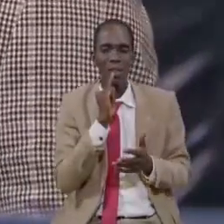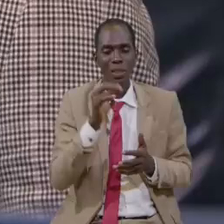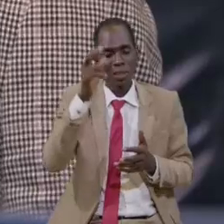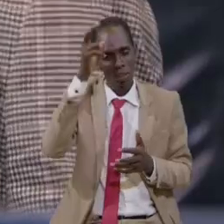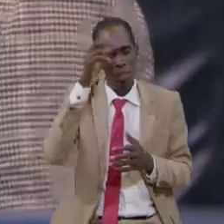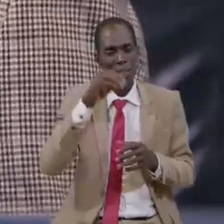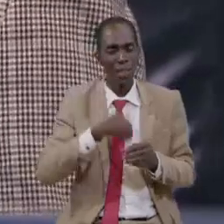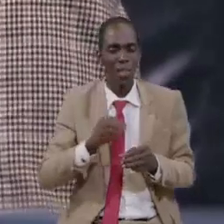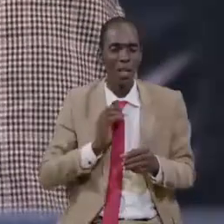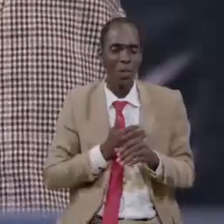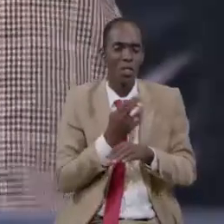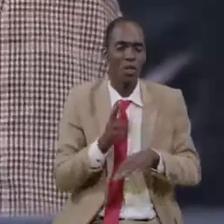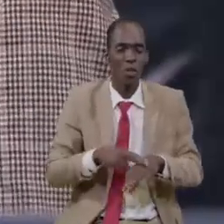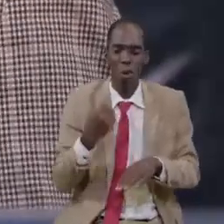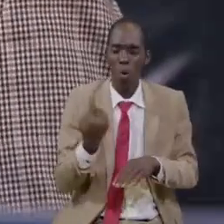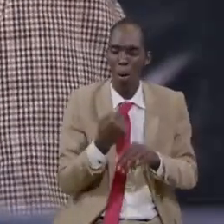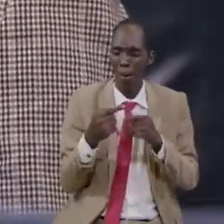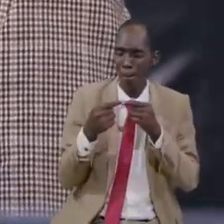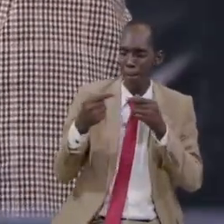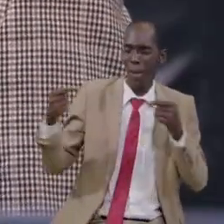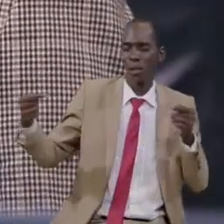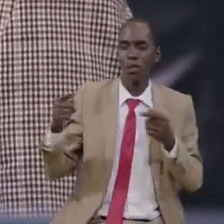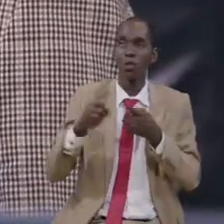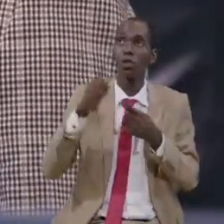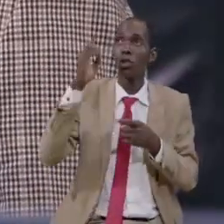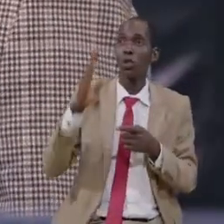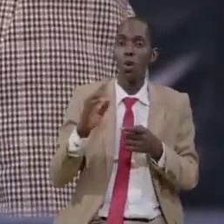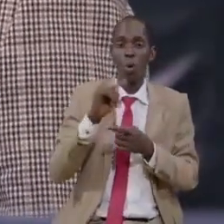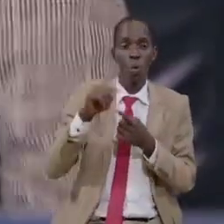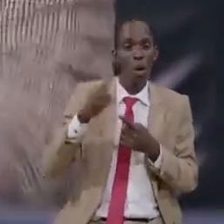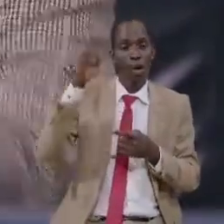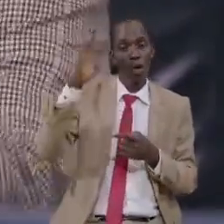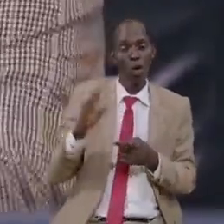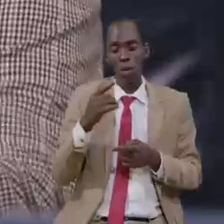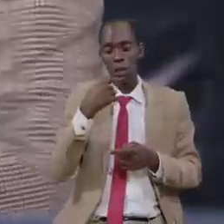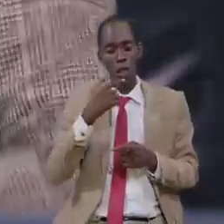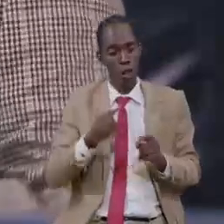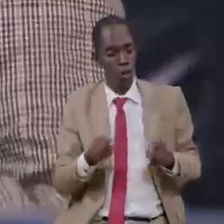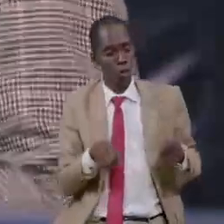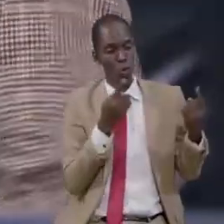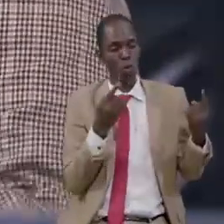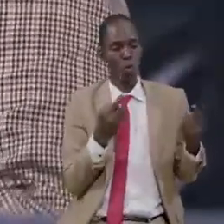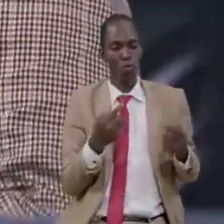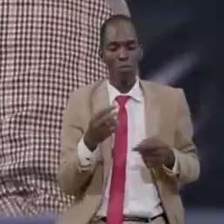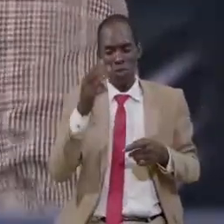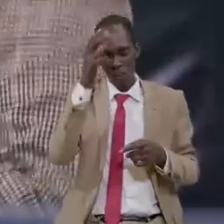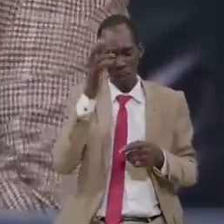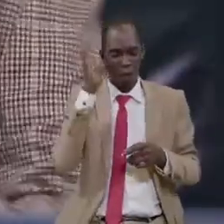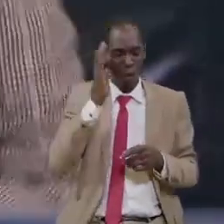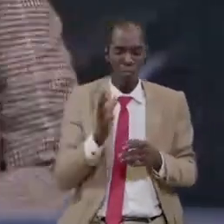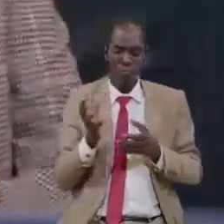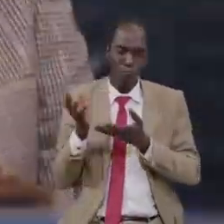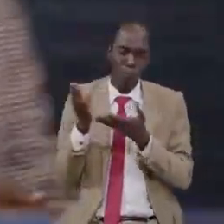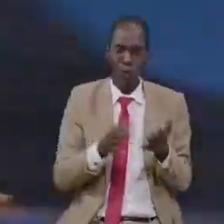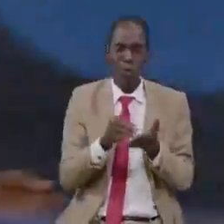God. Say, when God says go, I will not go. That's Satan in our